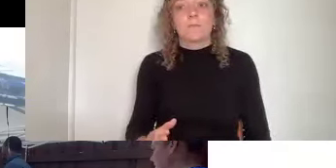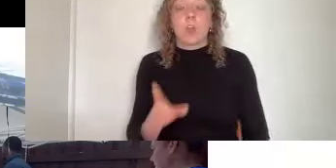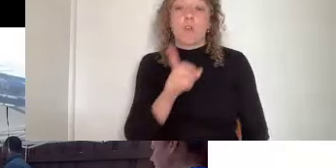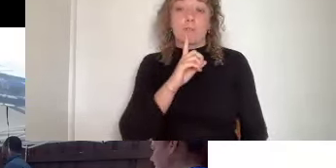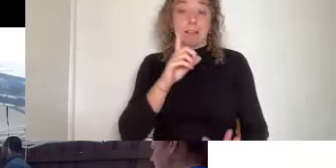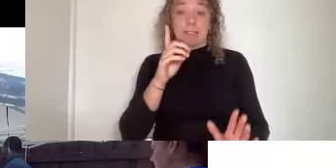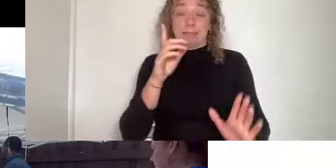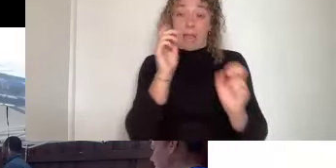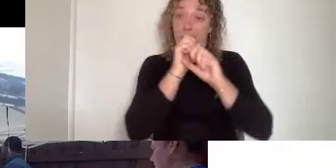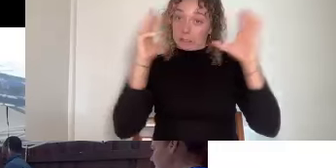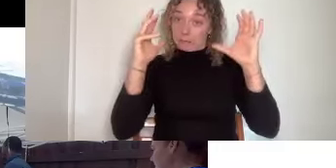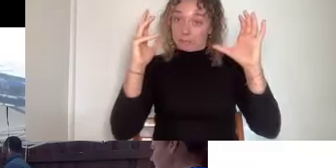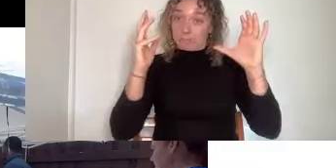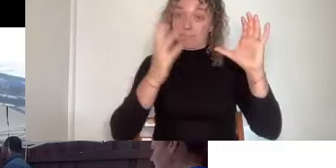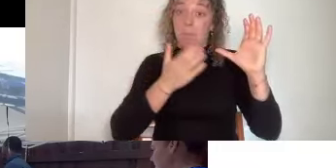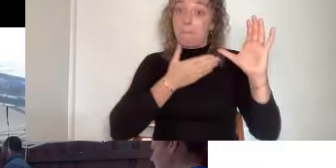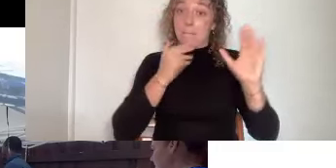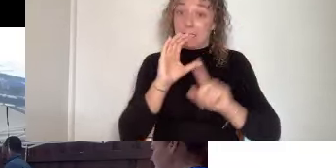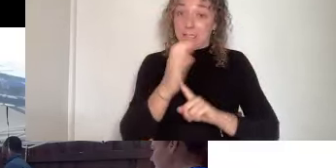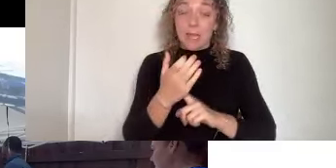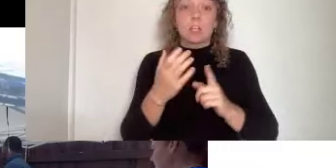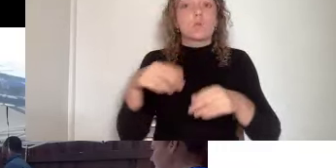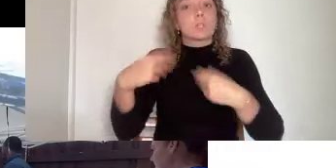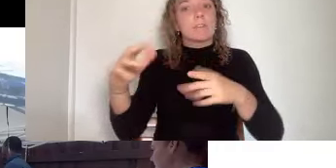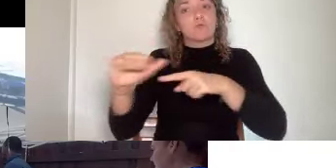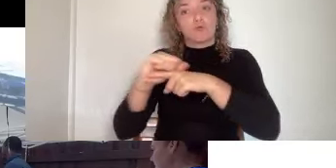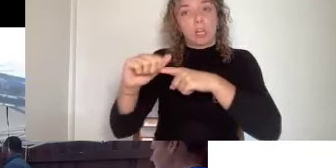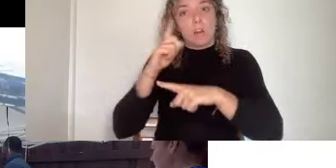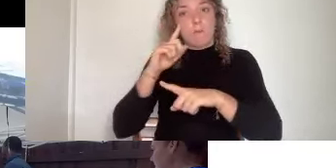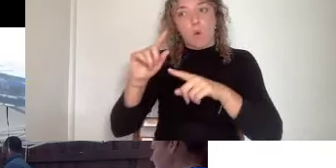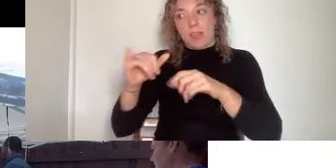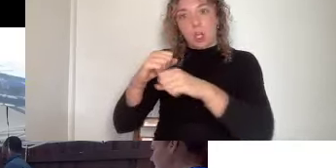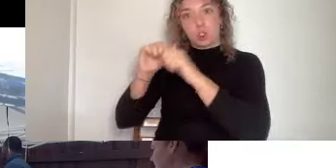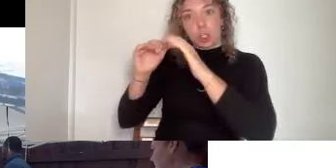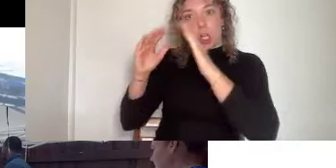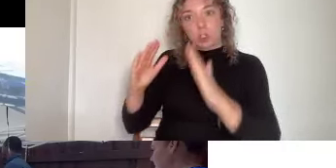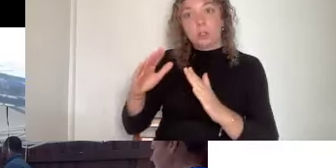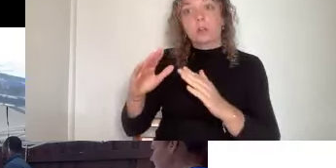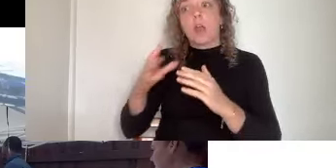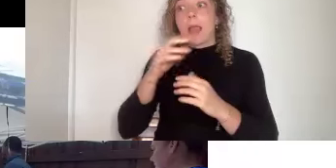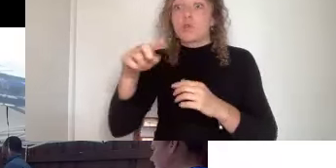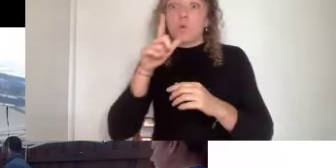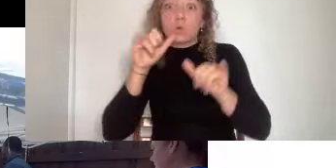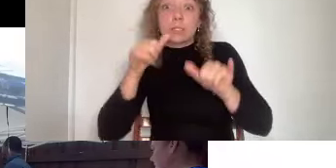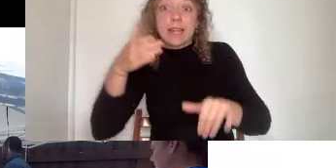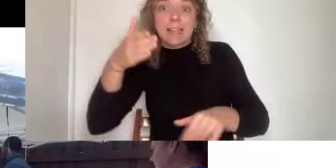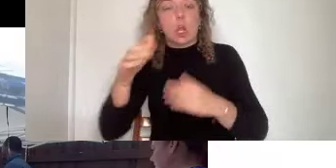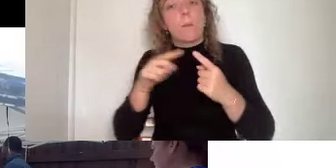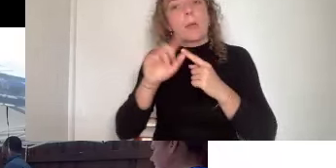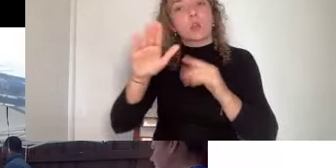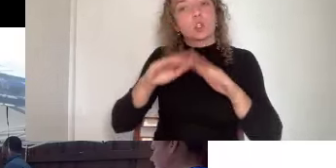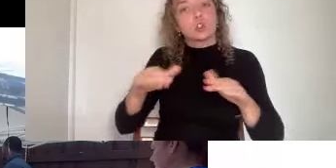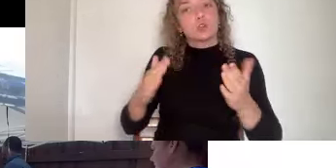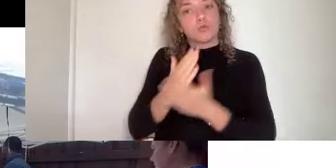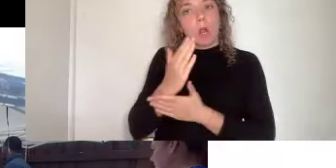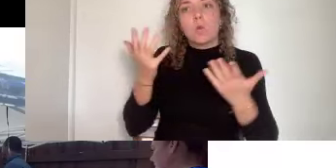Ideally, we're able to come give a training to a shelter and the residents about their children's rights and what services are available